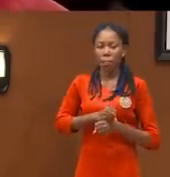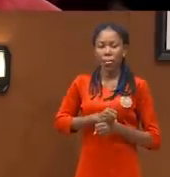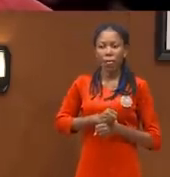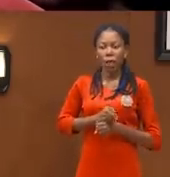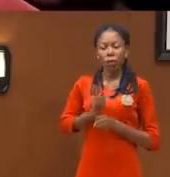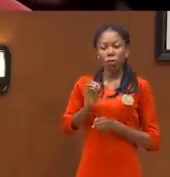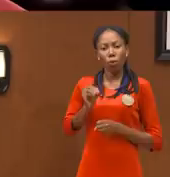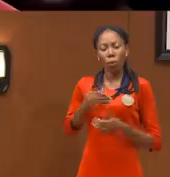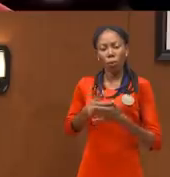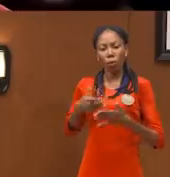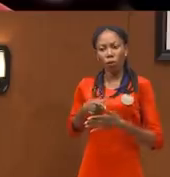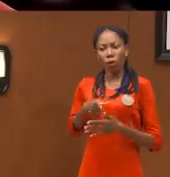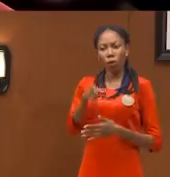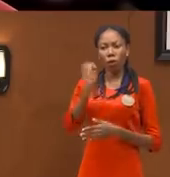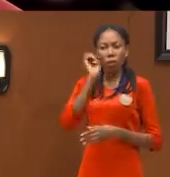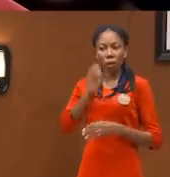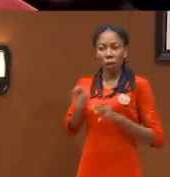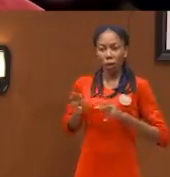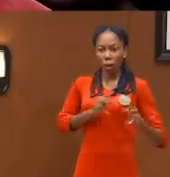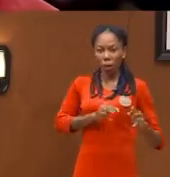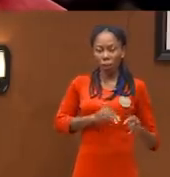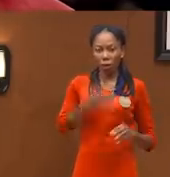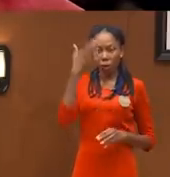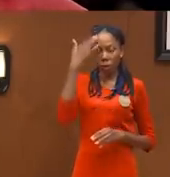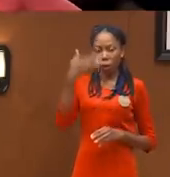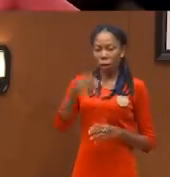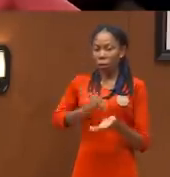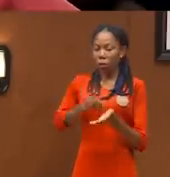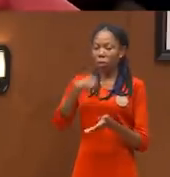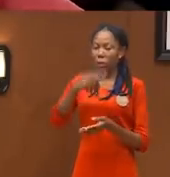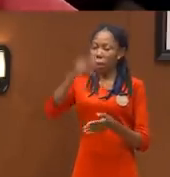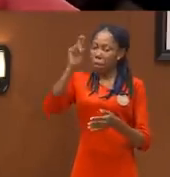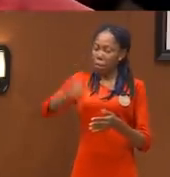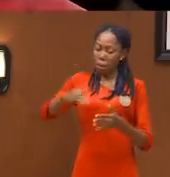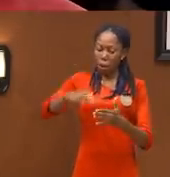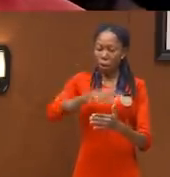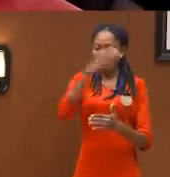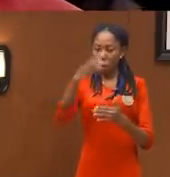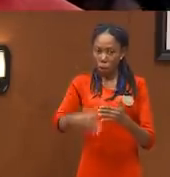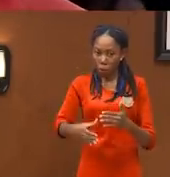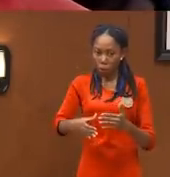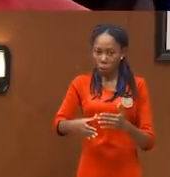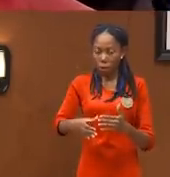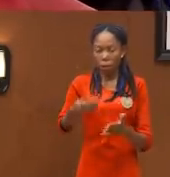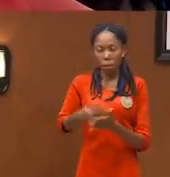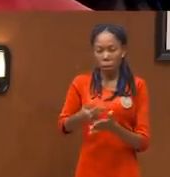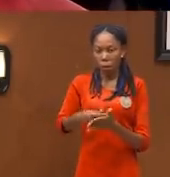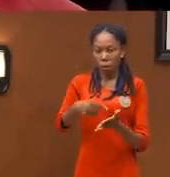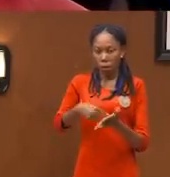before we left the hospital, the woman said, we have to pay up the hospital bill. So, I gave birth